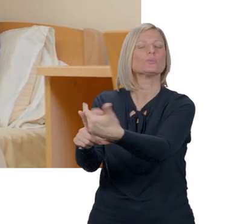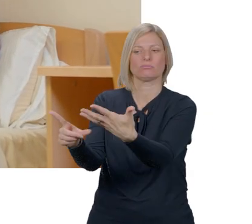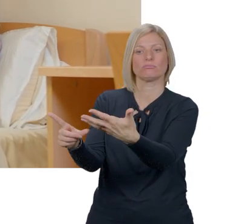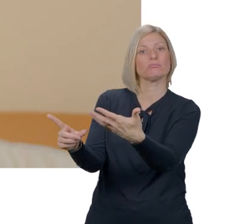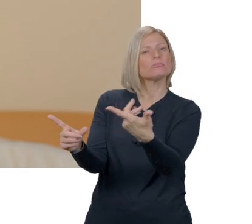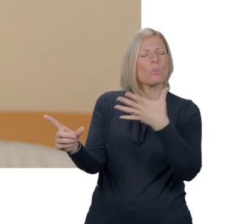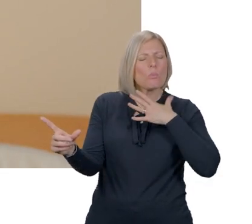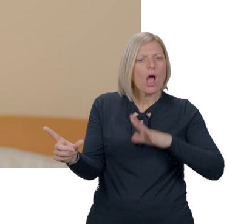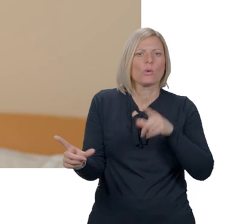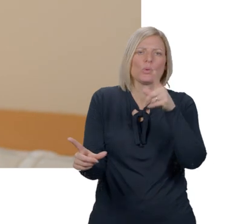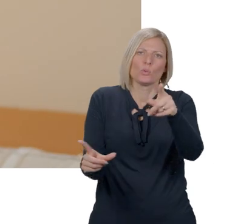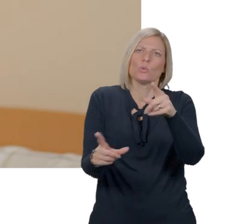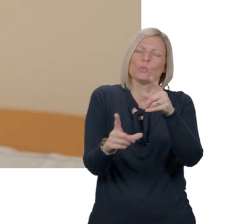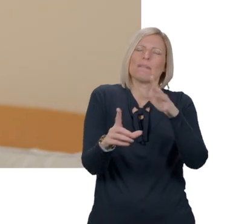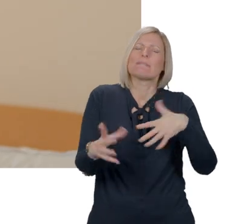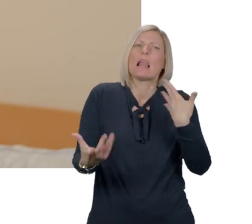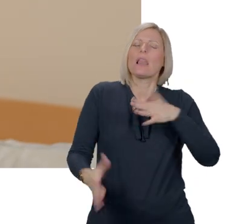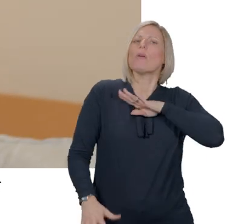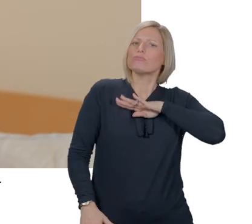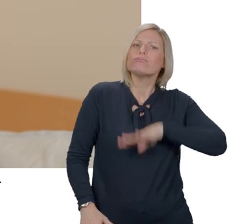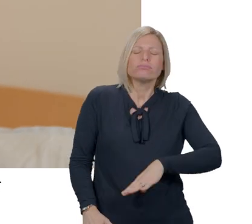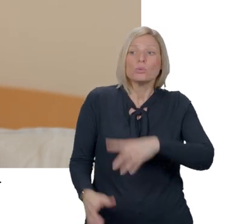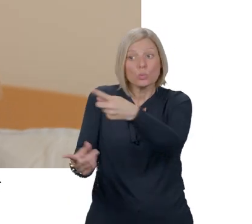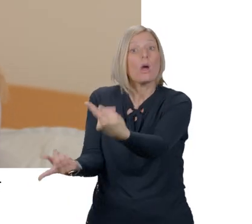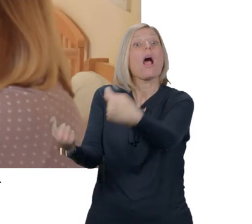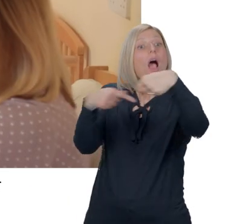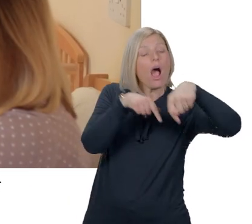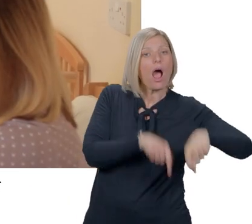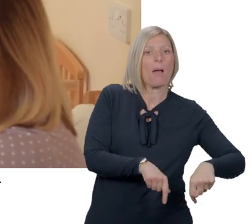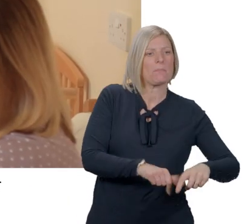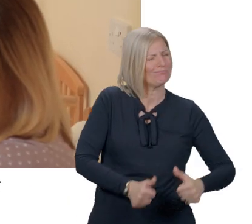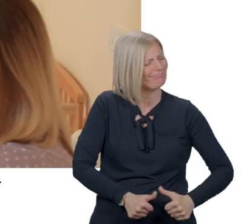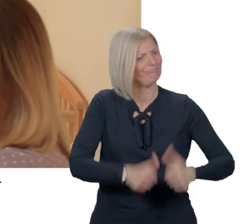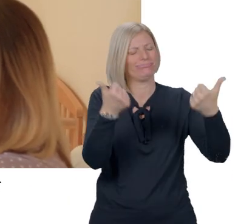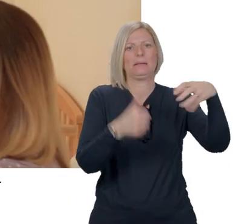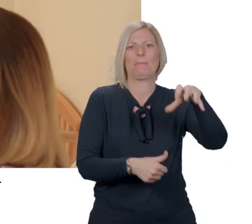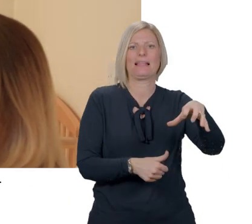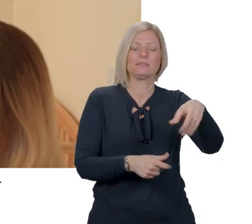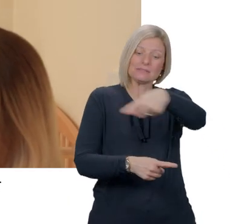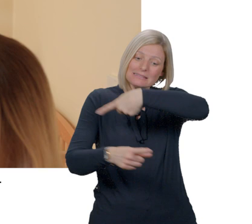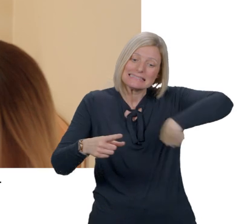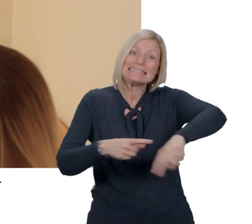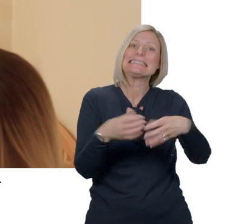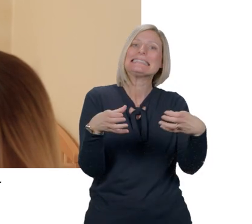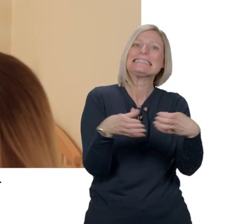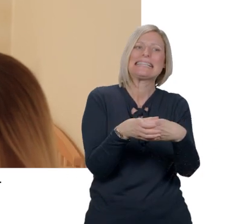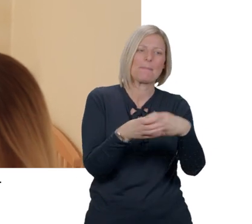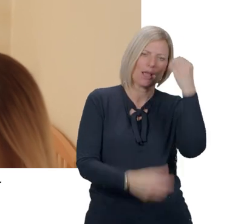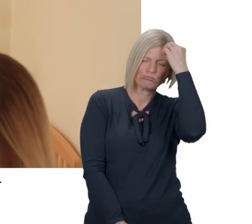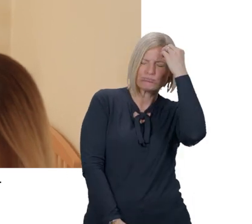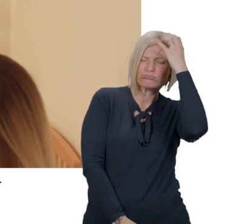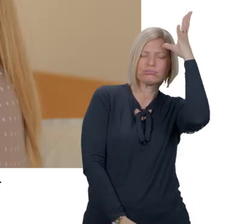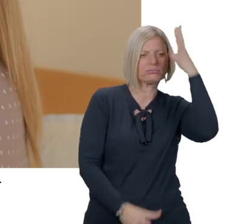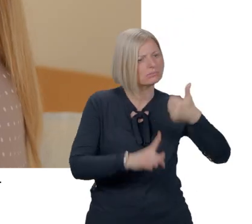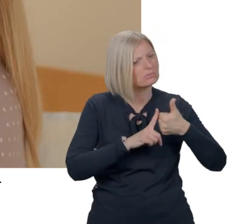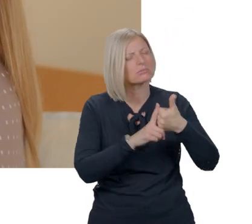the Beeches, you are in the best possible place and being looked after by a team that are experts in their field, that have your best interests at